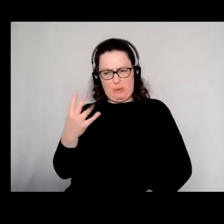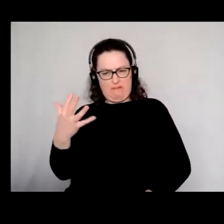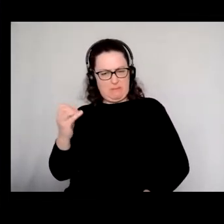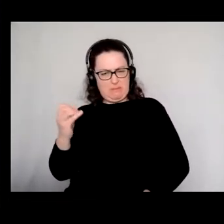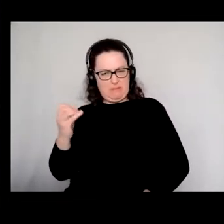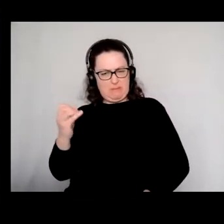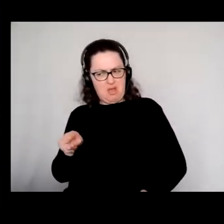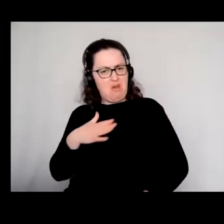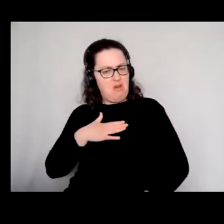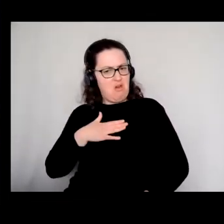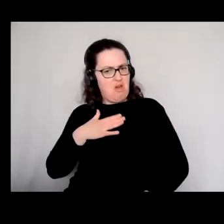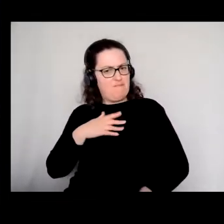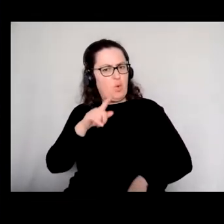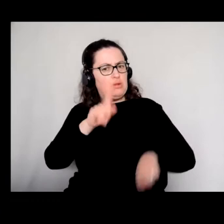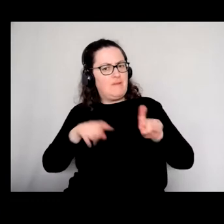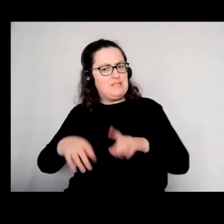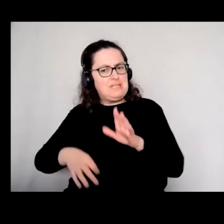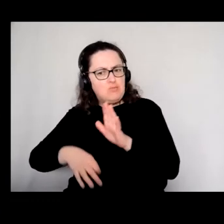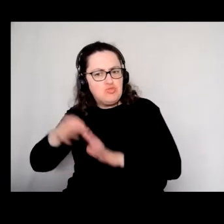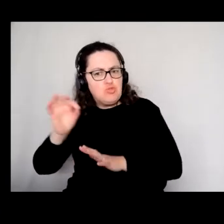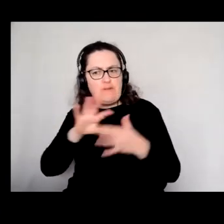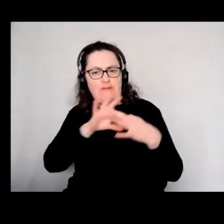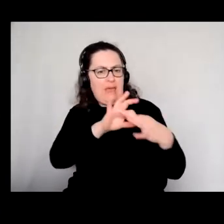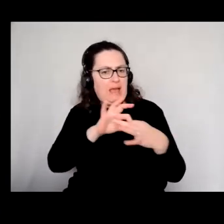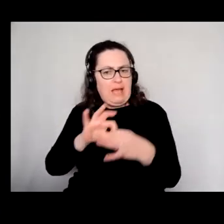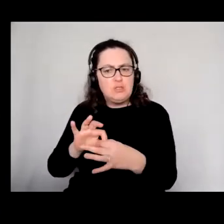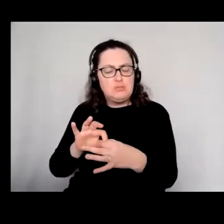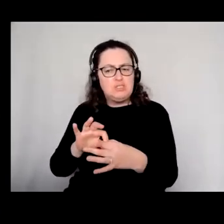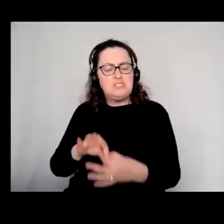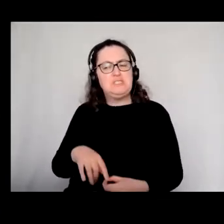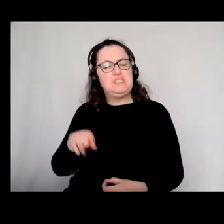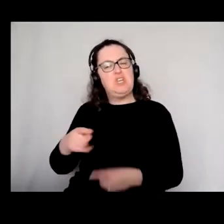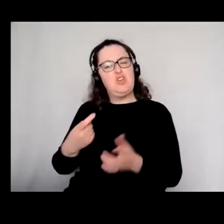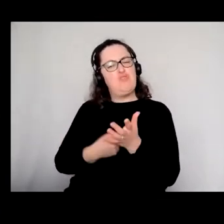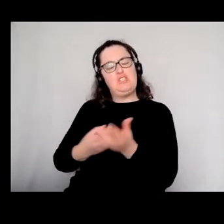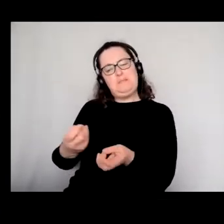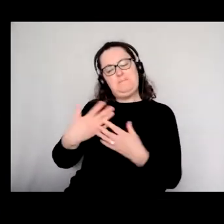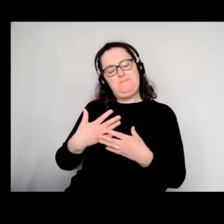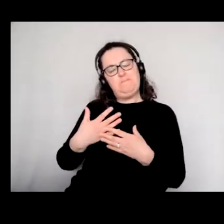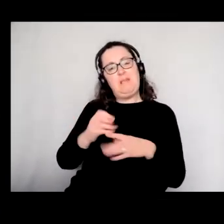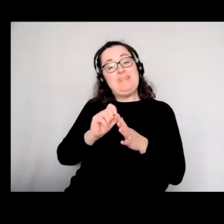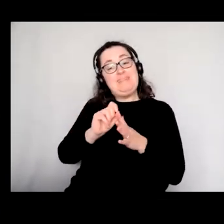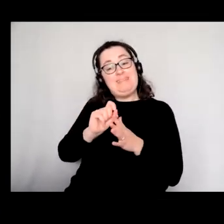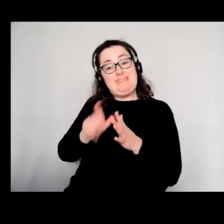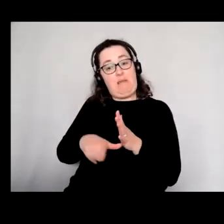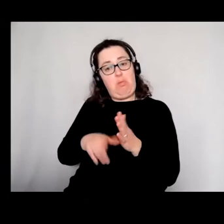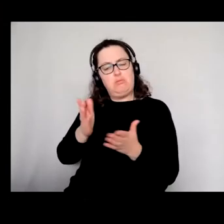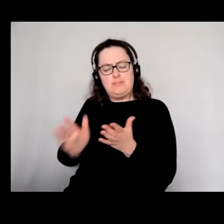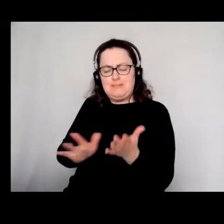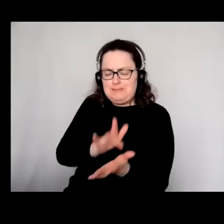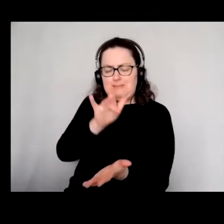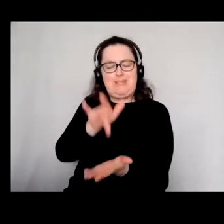we're looking to increase diversity and engagement. And he also talked about putting disabled people at the heart of the